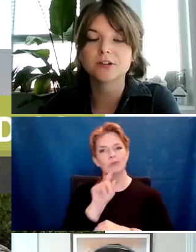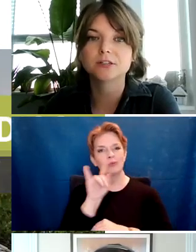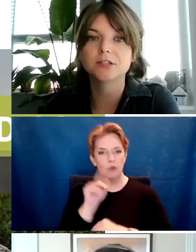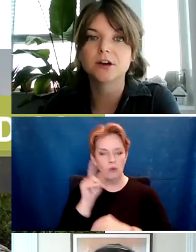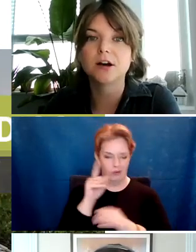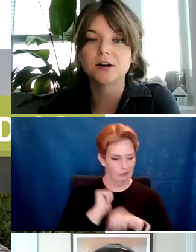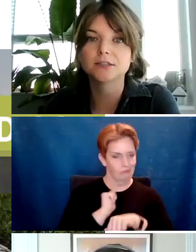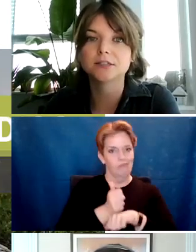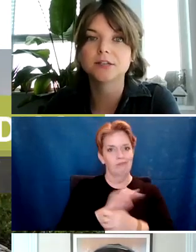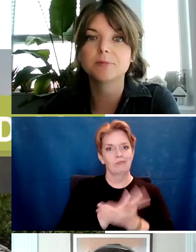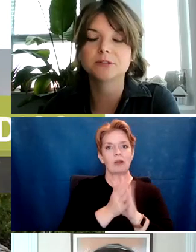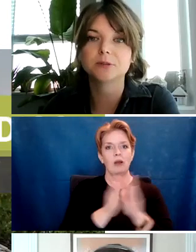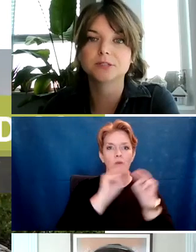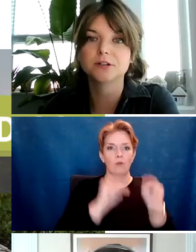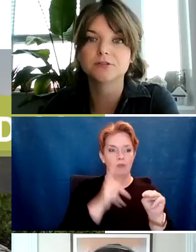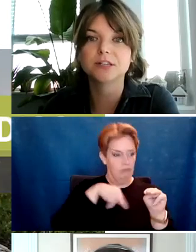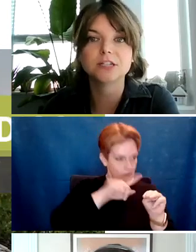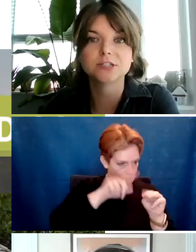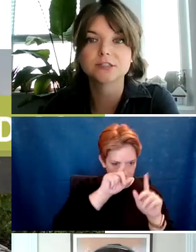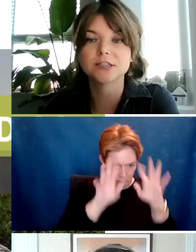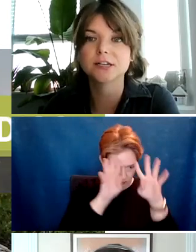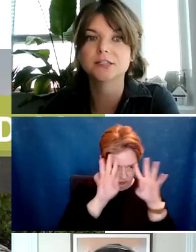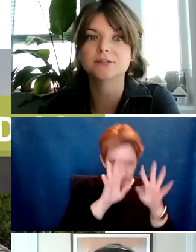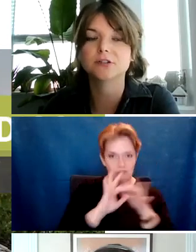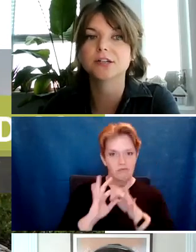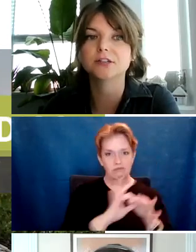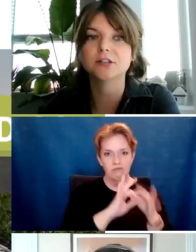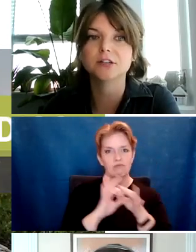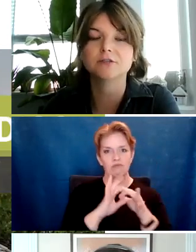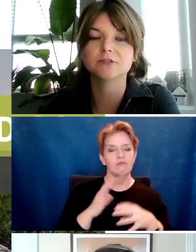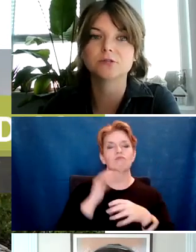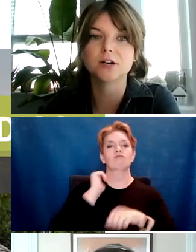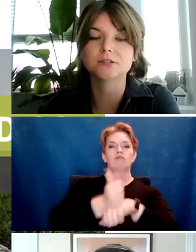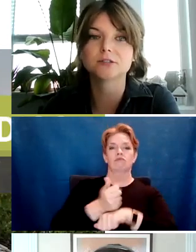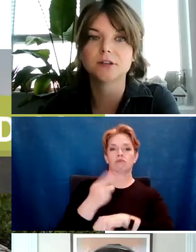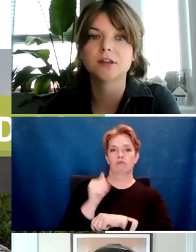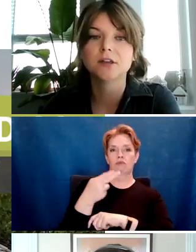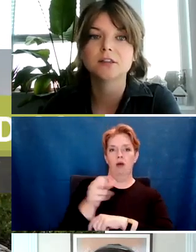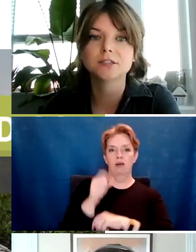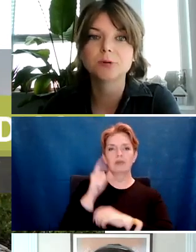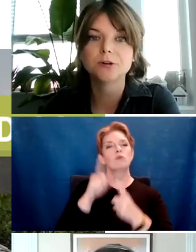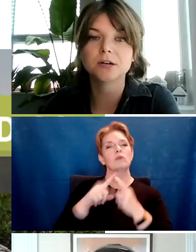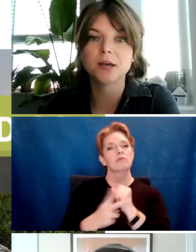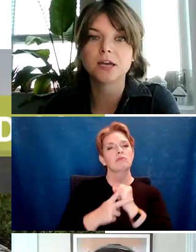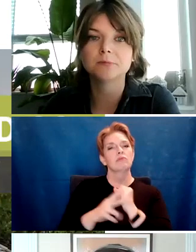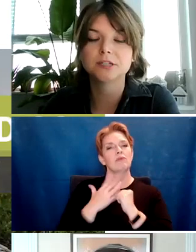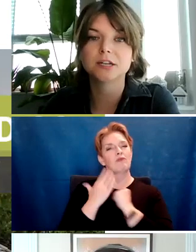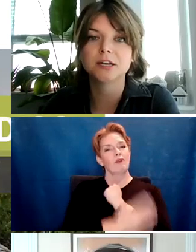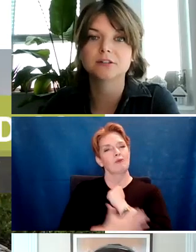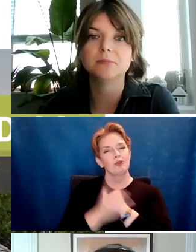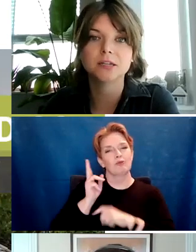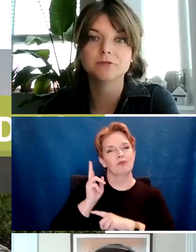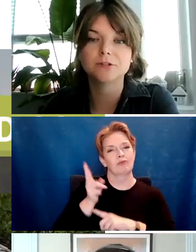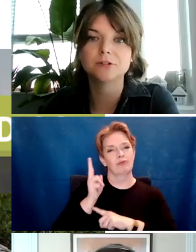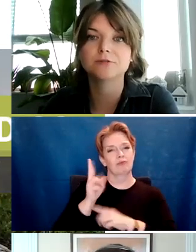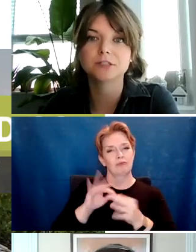and advocacy, HAHS is helping to preserve the nation's legacy of creativity in the visual arts. This program aims to